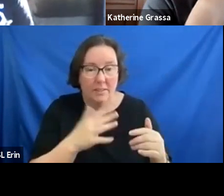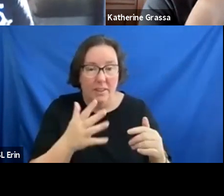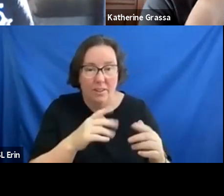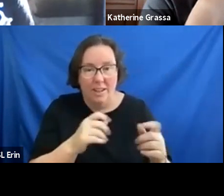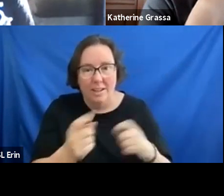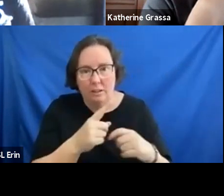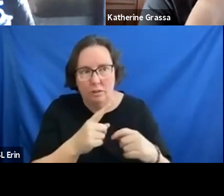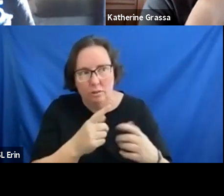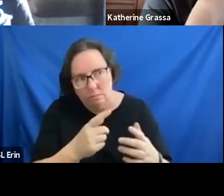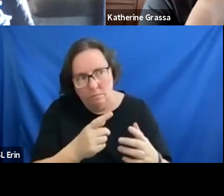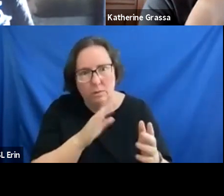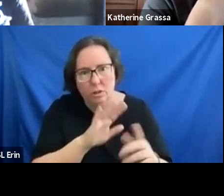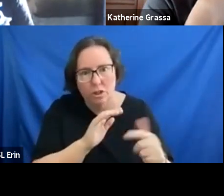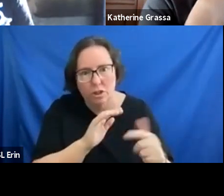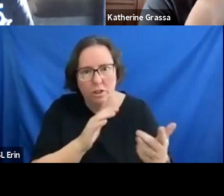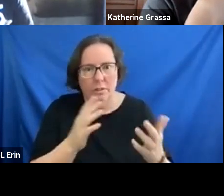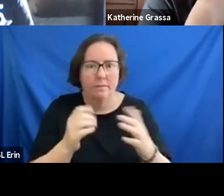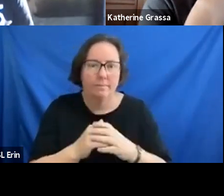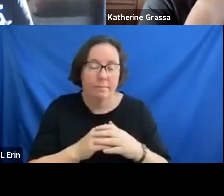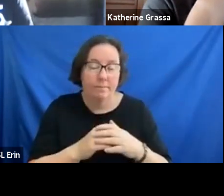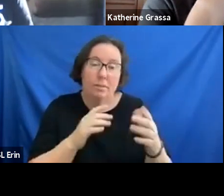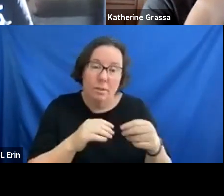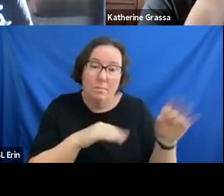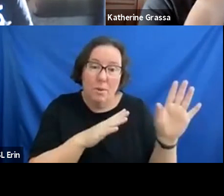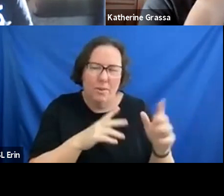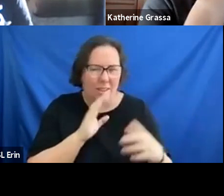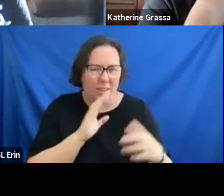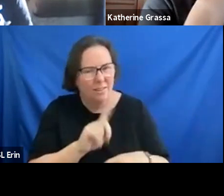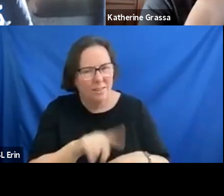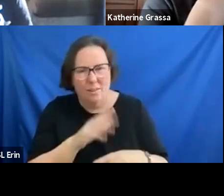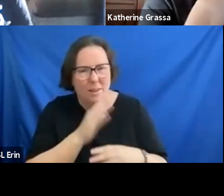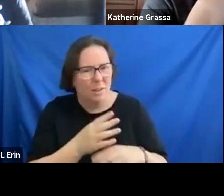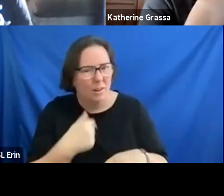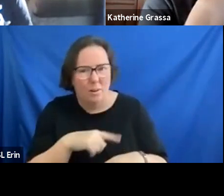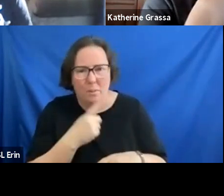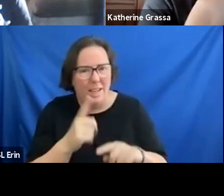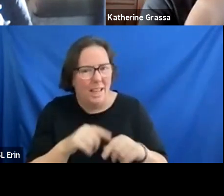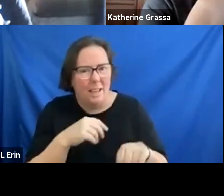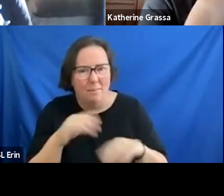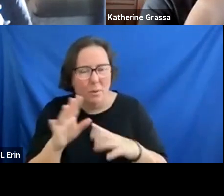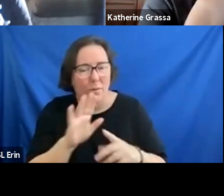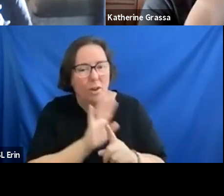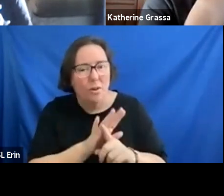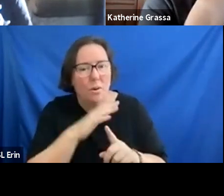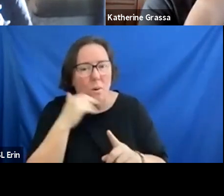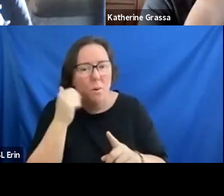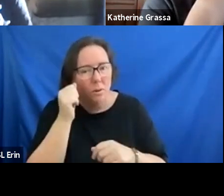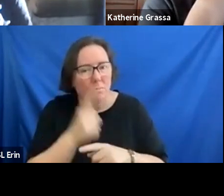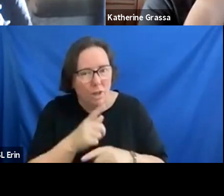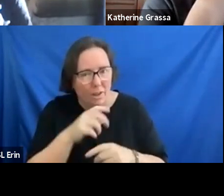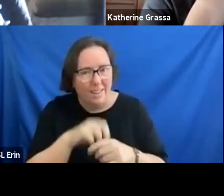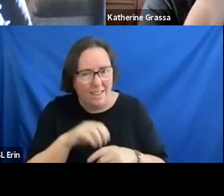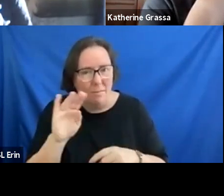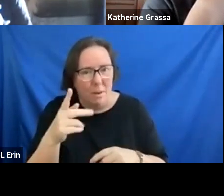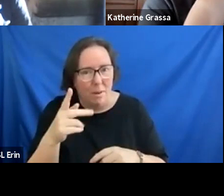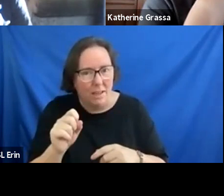Next year going to be her turn. I told my daughter, we cannot move. Your elder brother is in BPS. As